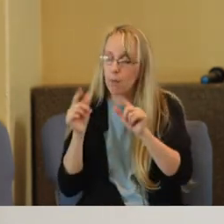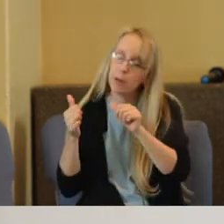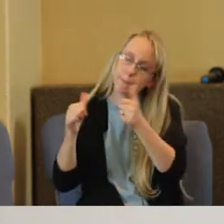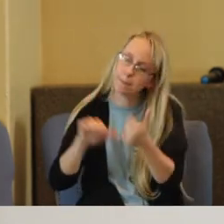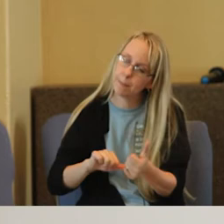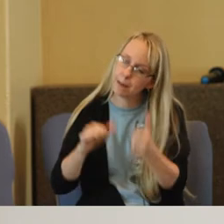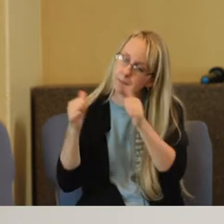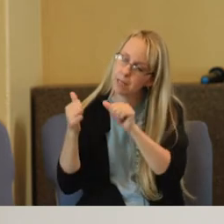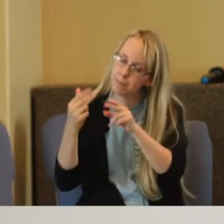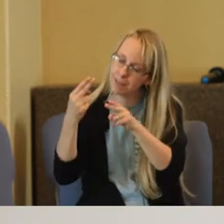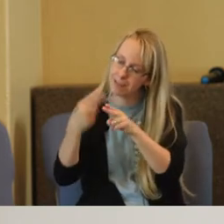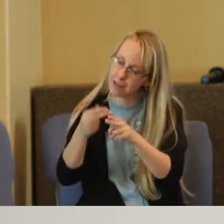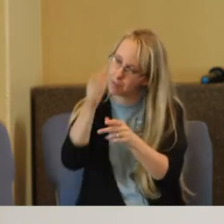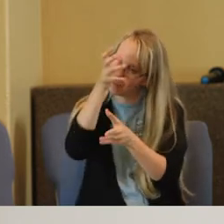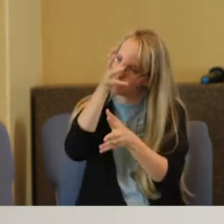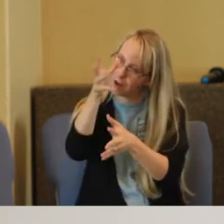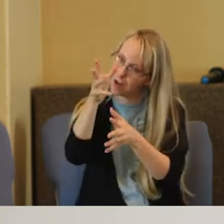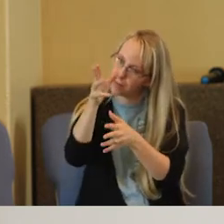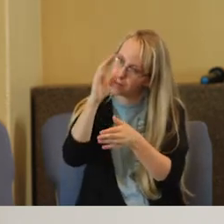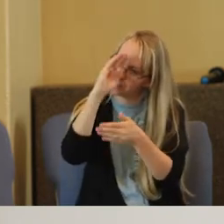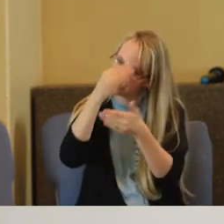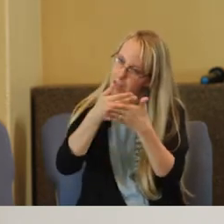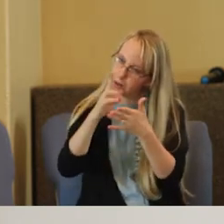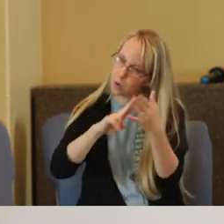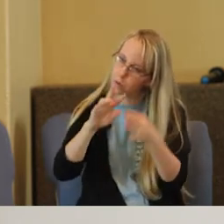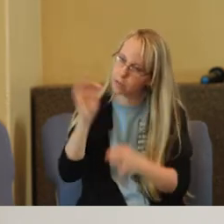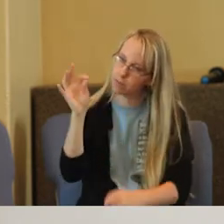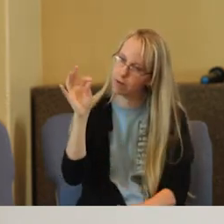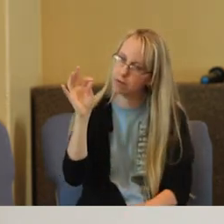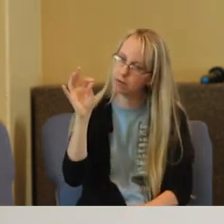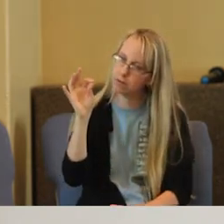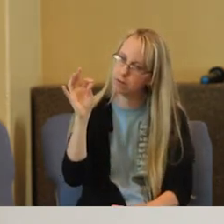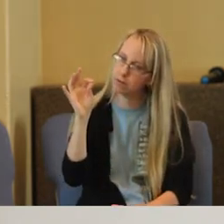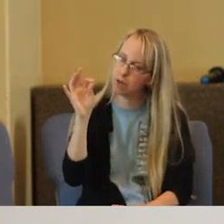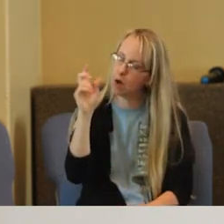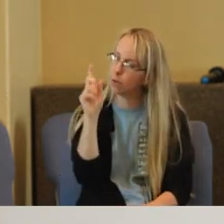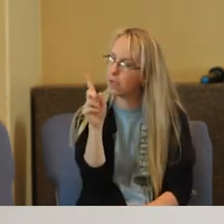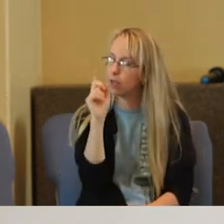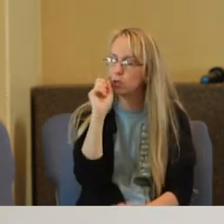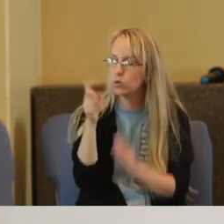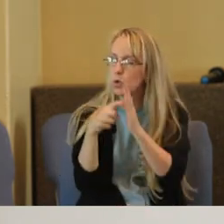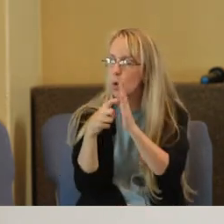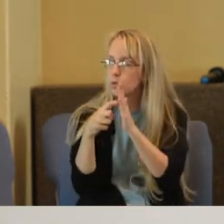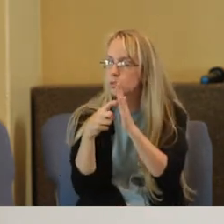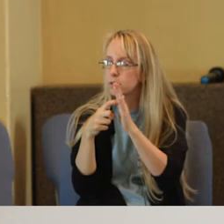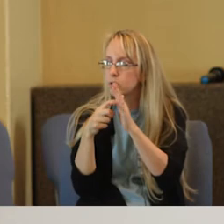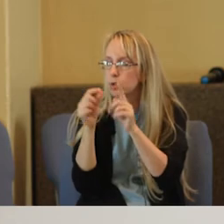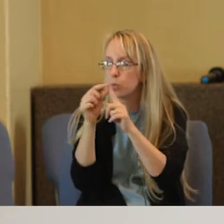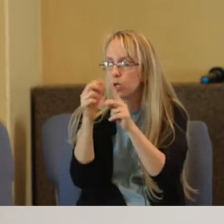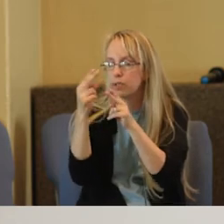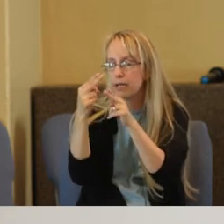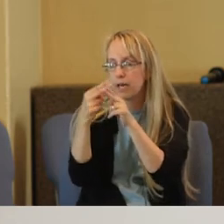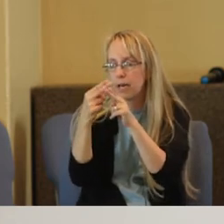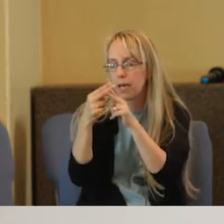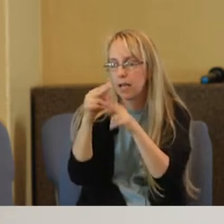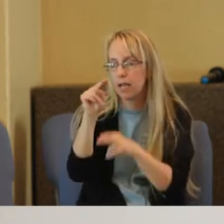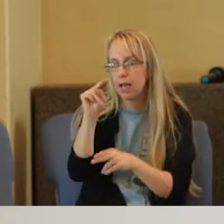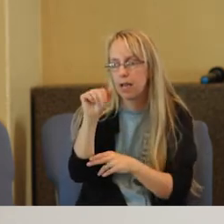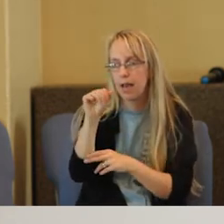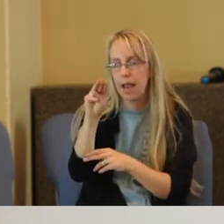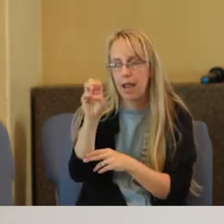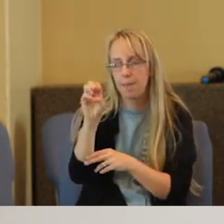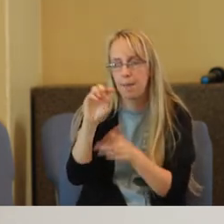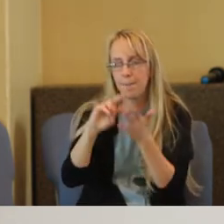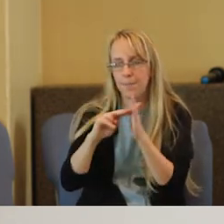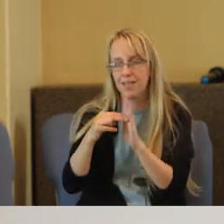of the Father and of the Son and the Holy Spirit. Notice the word name. Do you see that's singular?